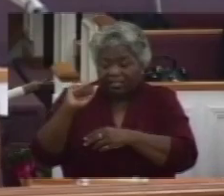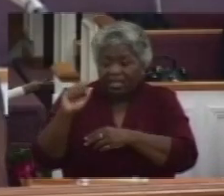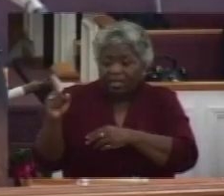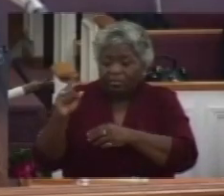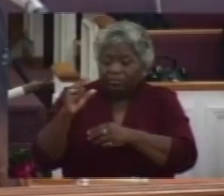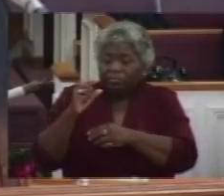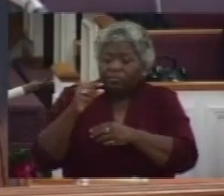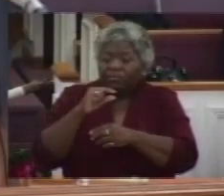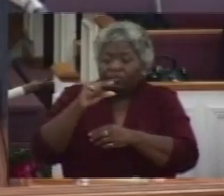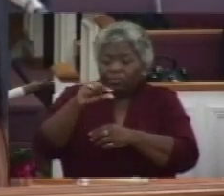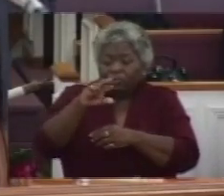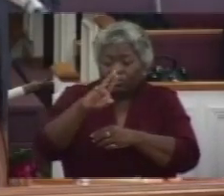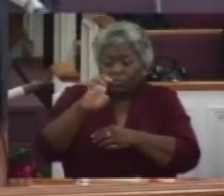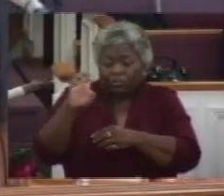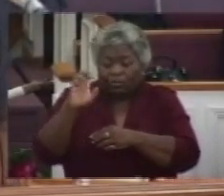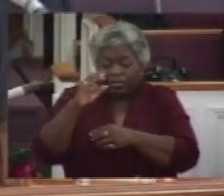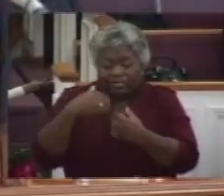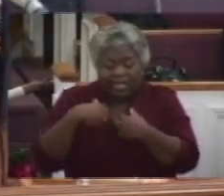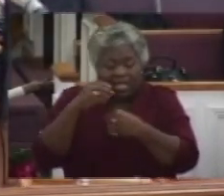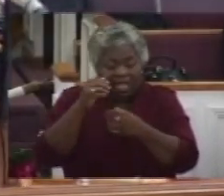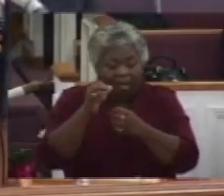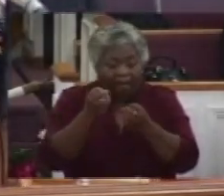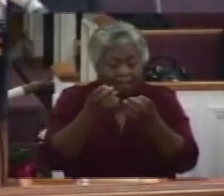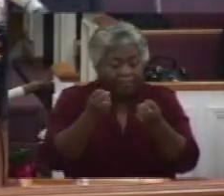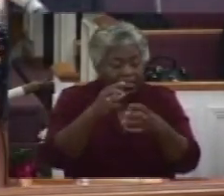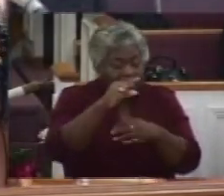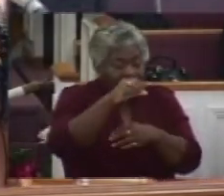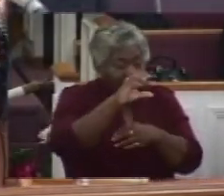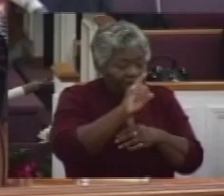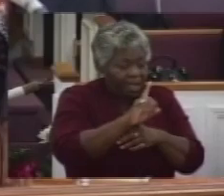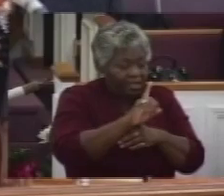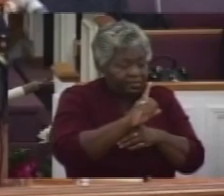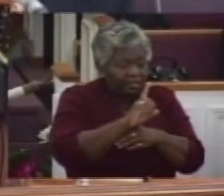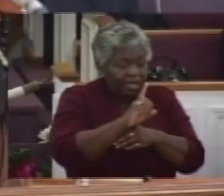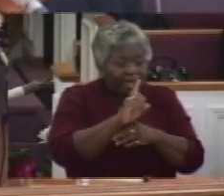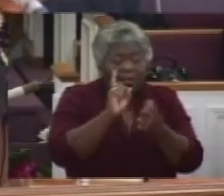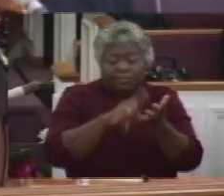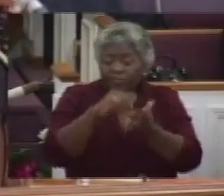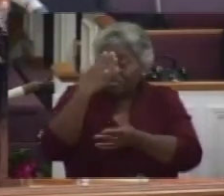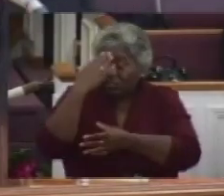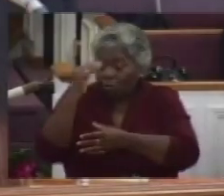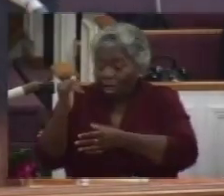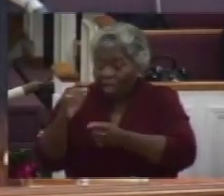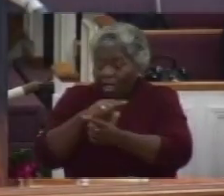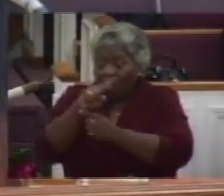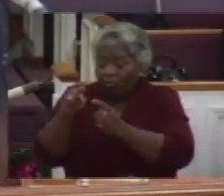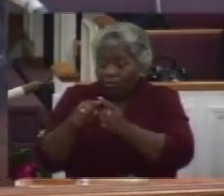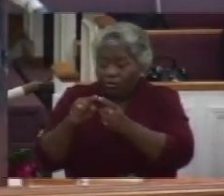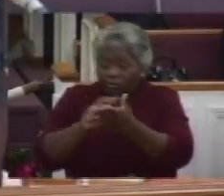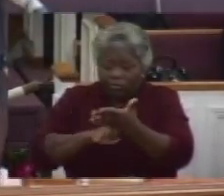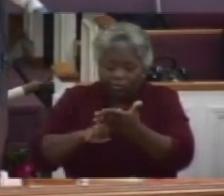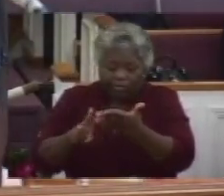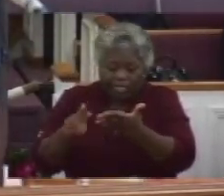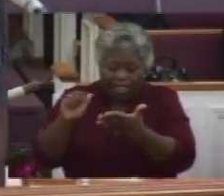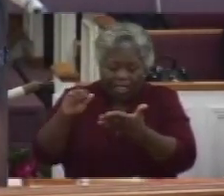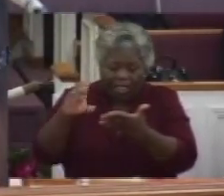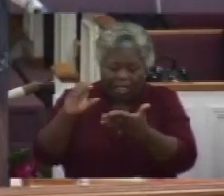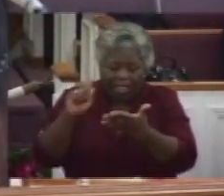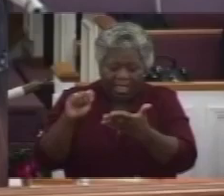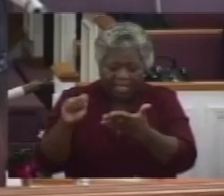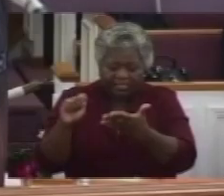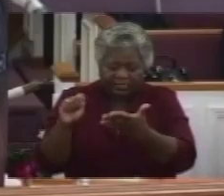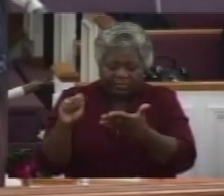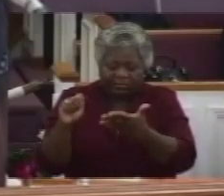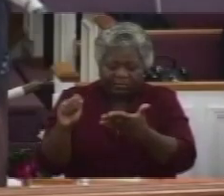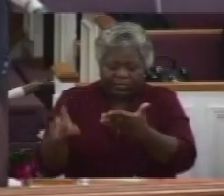they had many gods. Can I talk to you? This is why when you go into the Acts of the Apostle